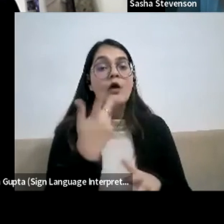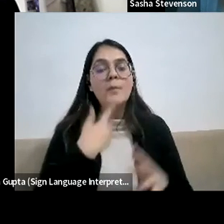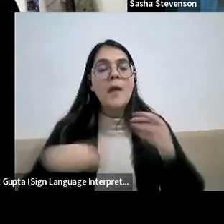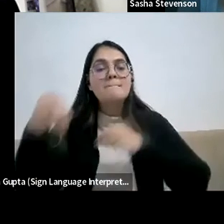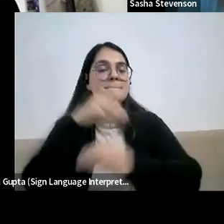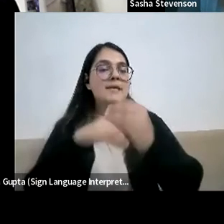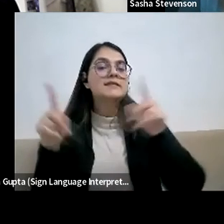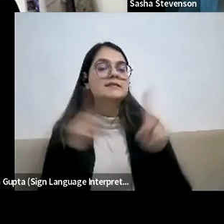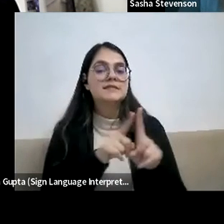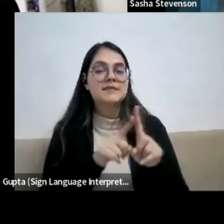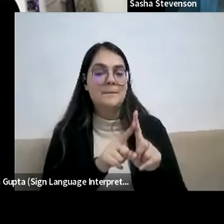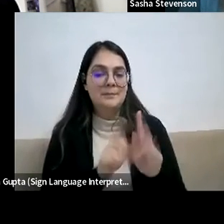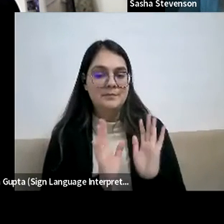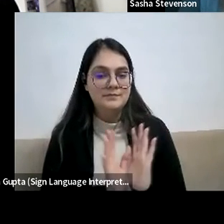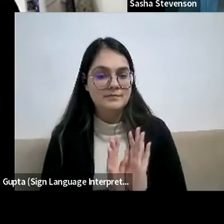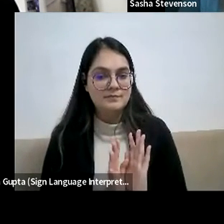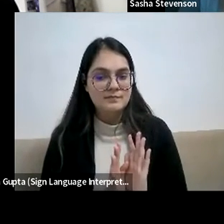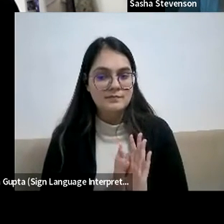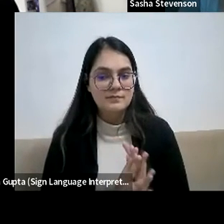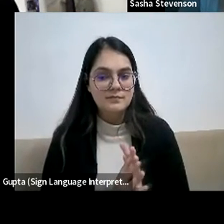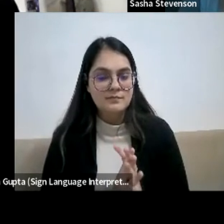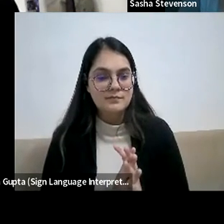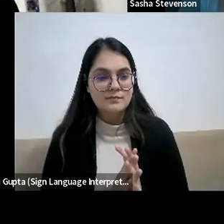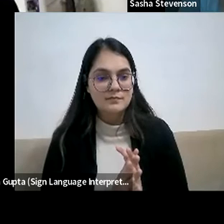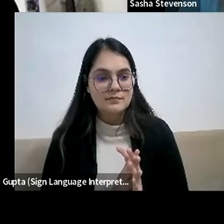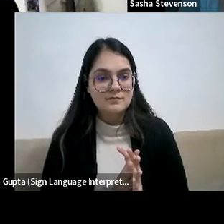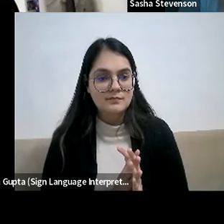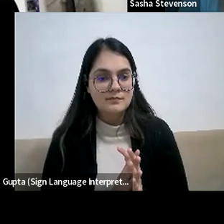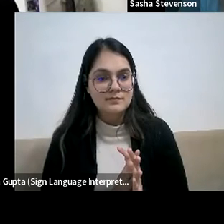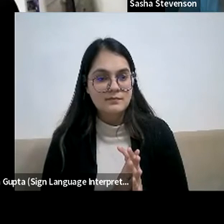those tools that we will